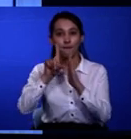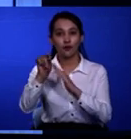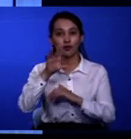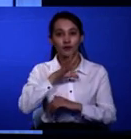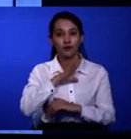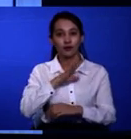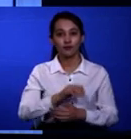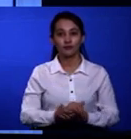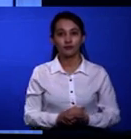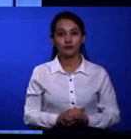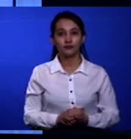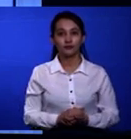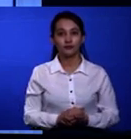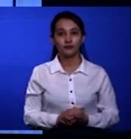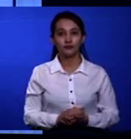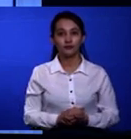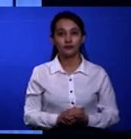bo'lgan.